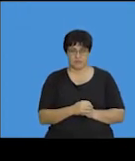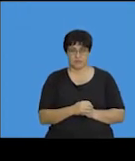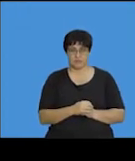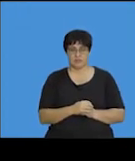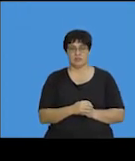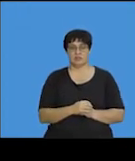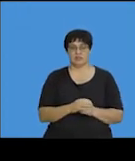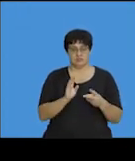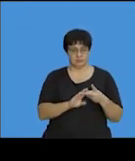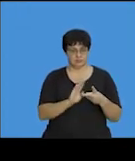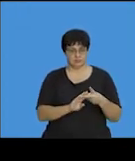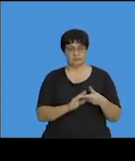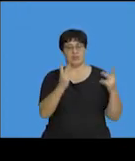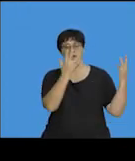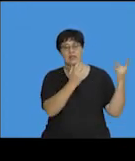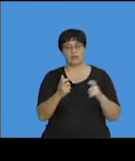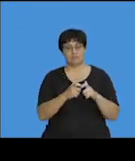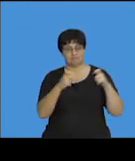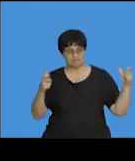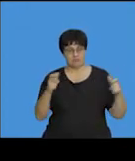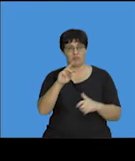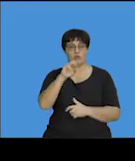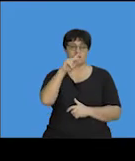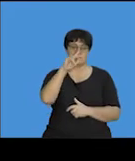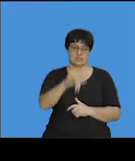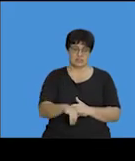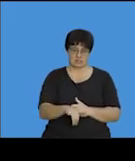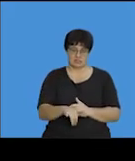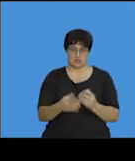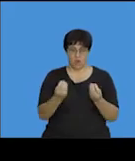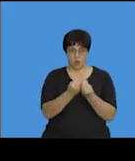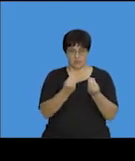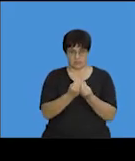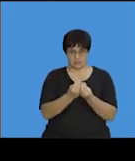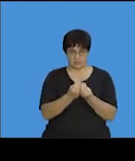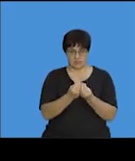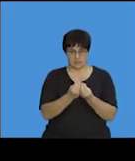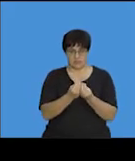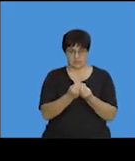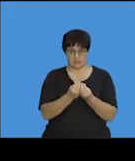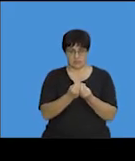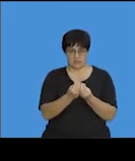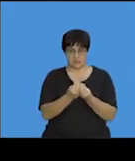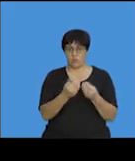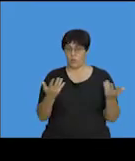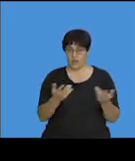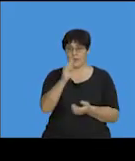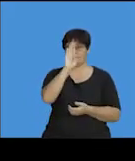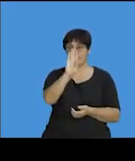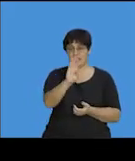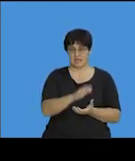Then they say, calculate the magnitude of the velocity of the object at